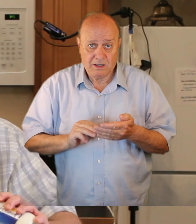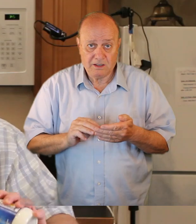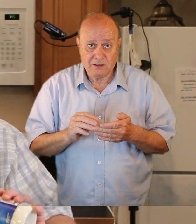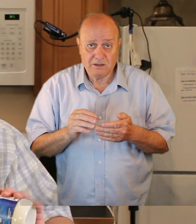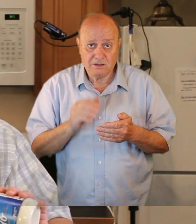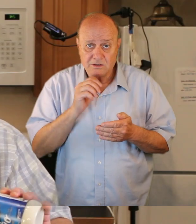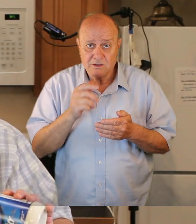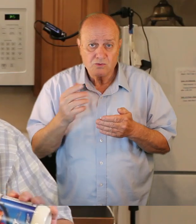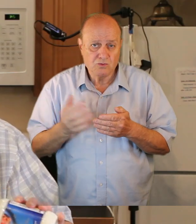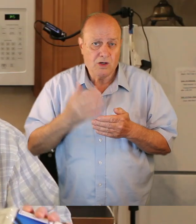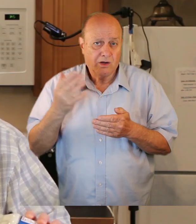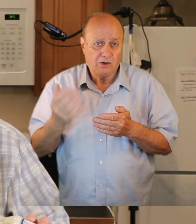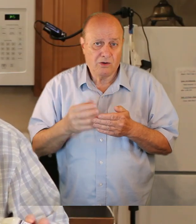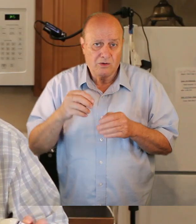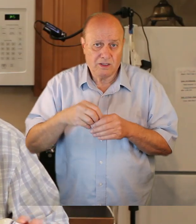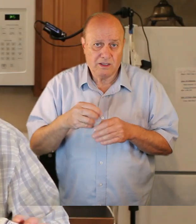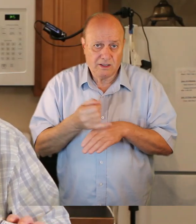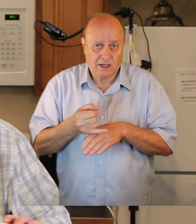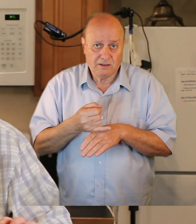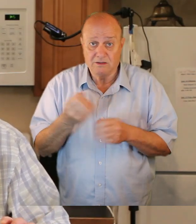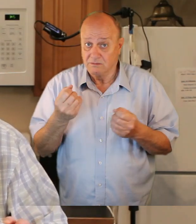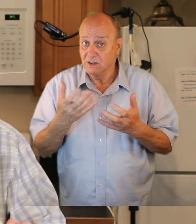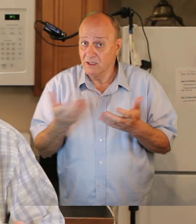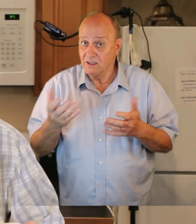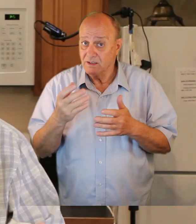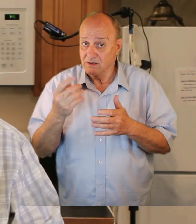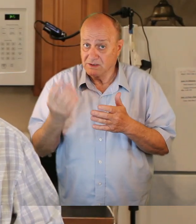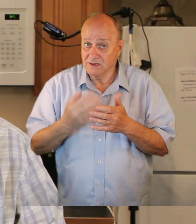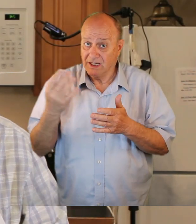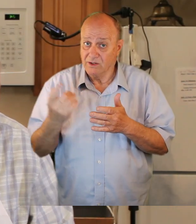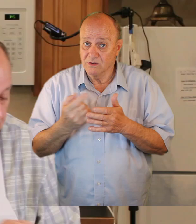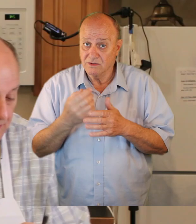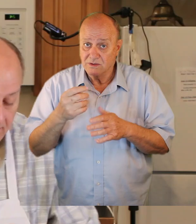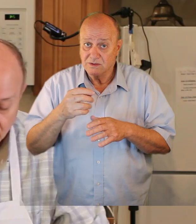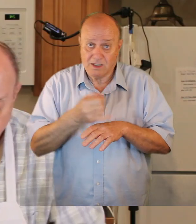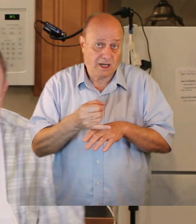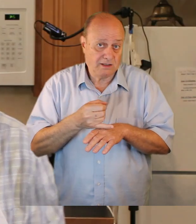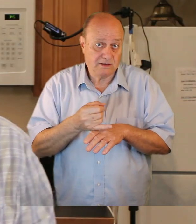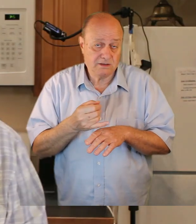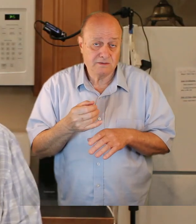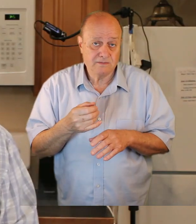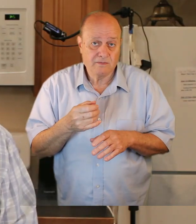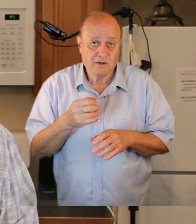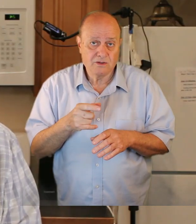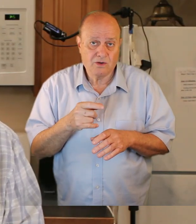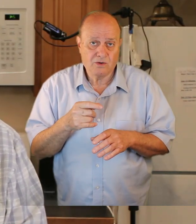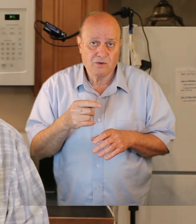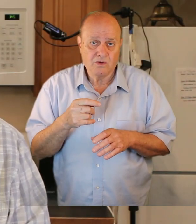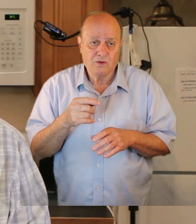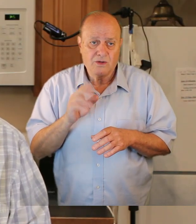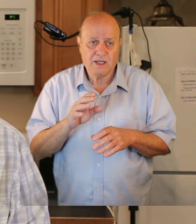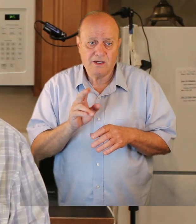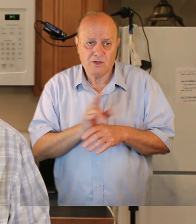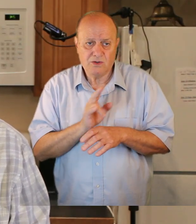is kind of scarce. A lot of things are scarce in the islands, and so there's